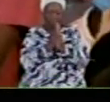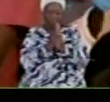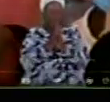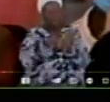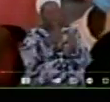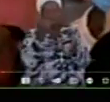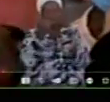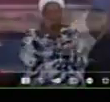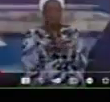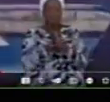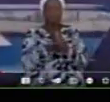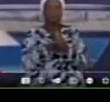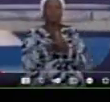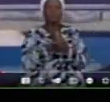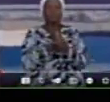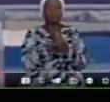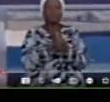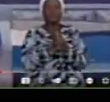Amen. Amen.